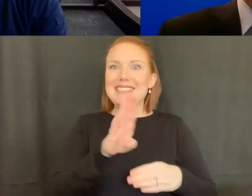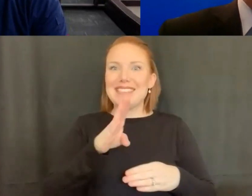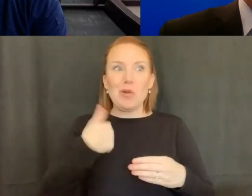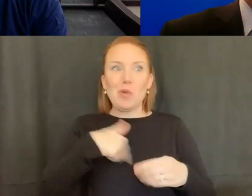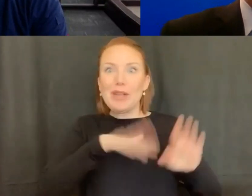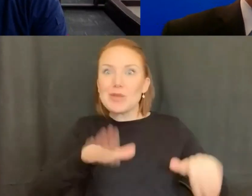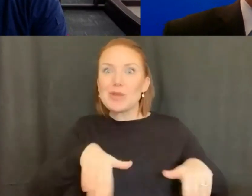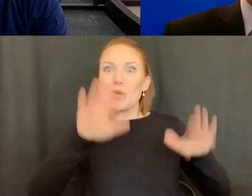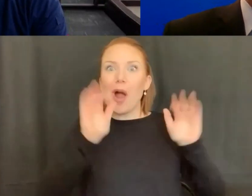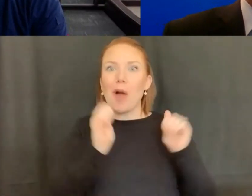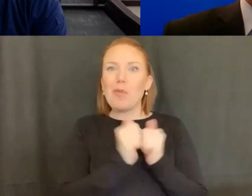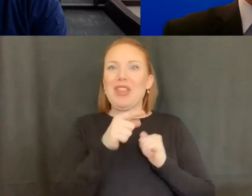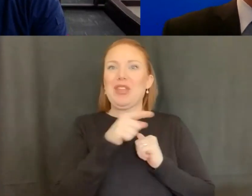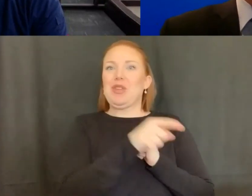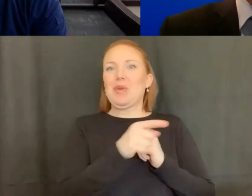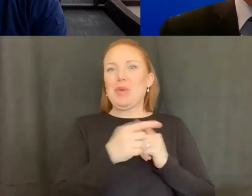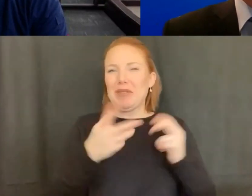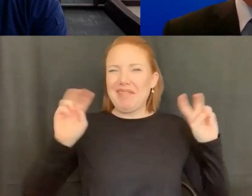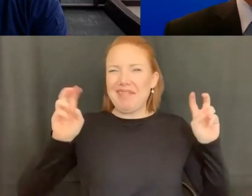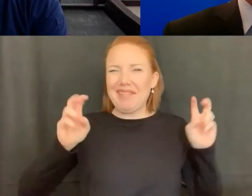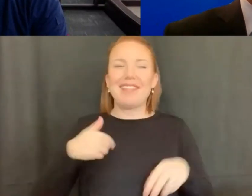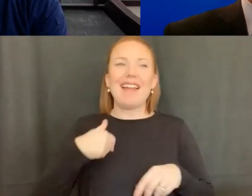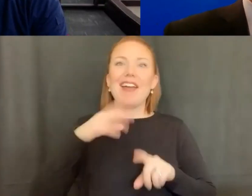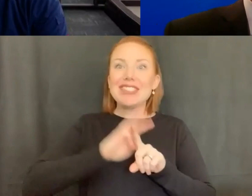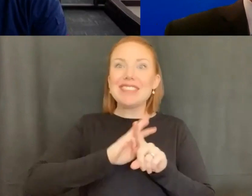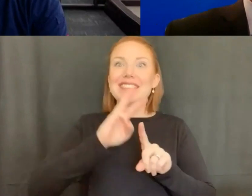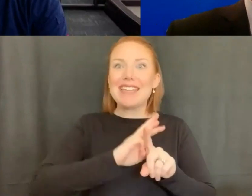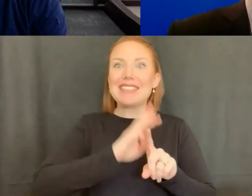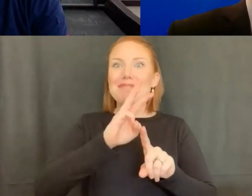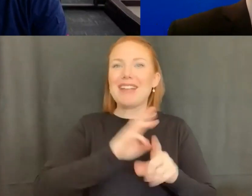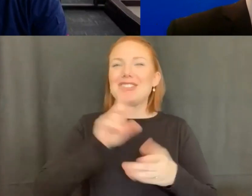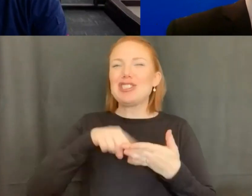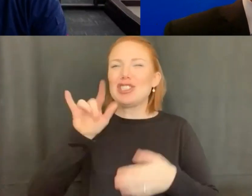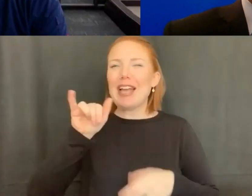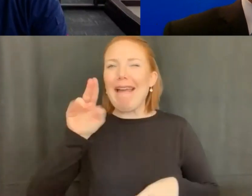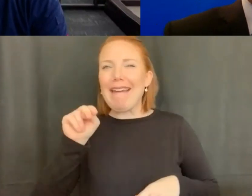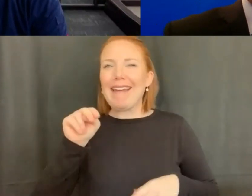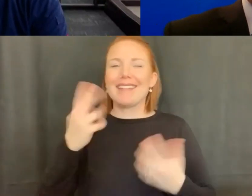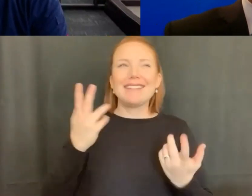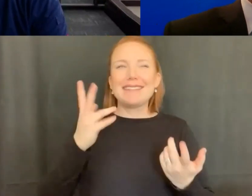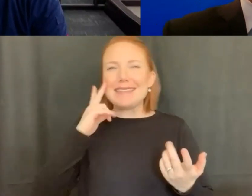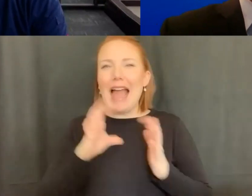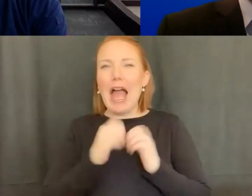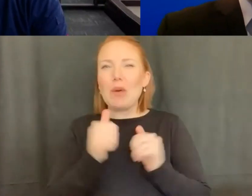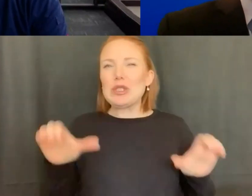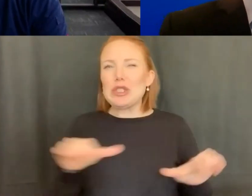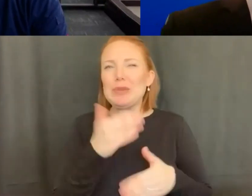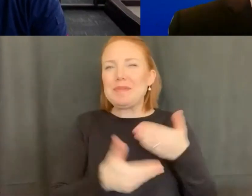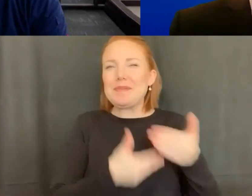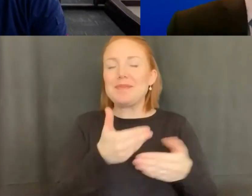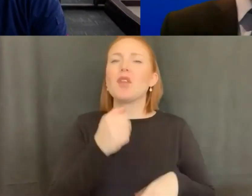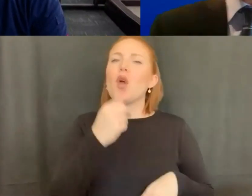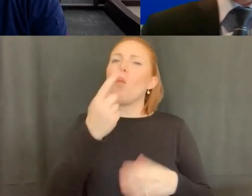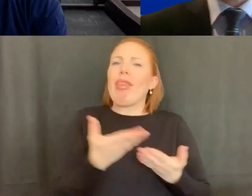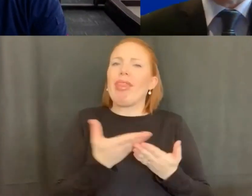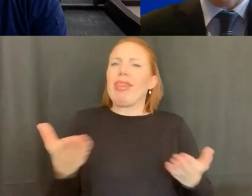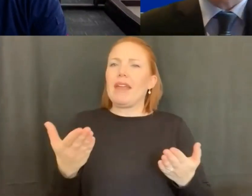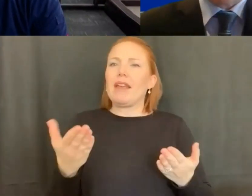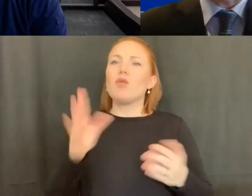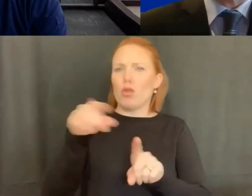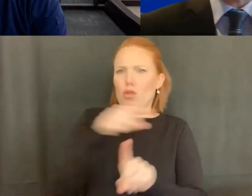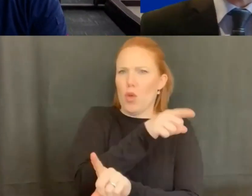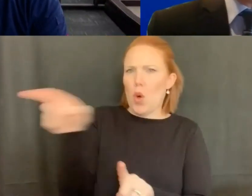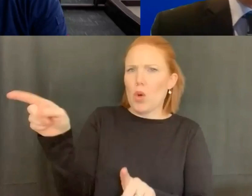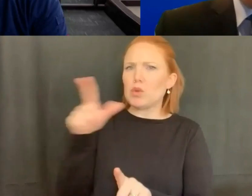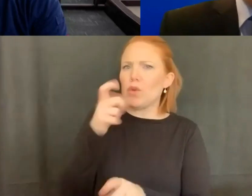you, which has been nice. Every 6 months, we sort of check in on life. Now, one thing that I always, those of you who have been here before,